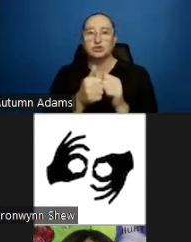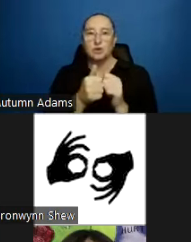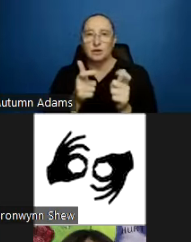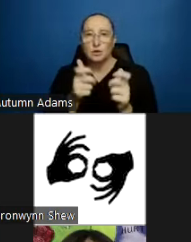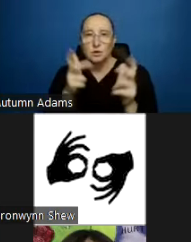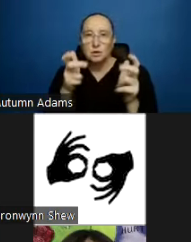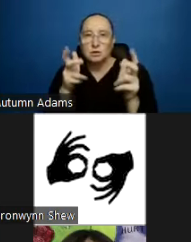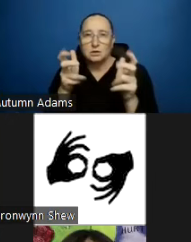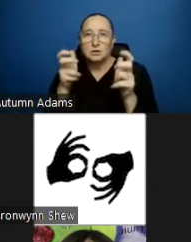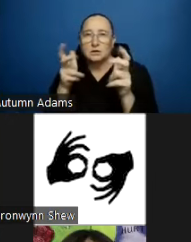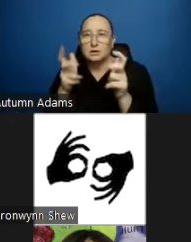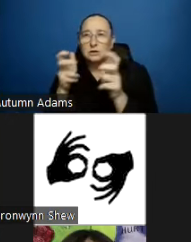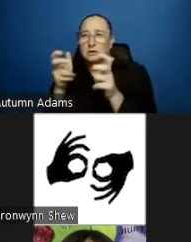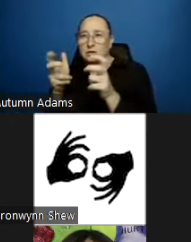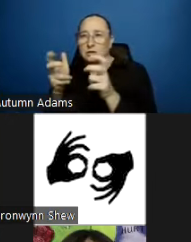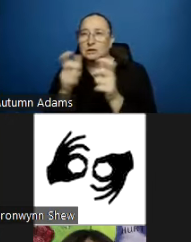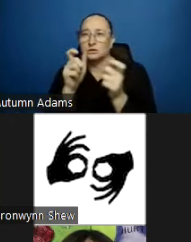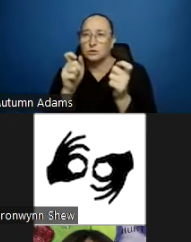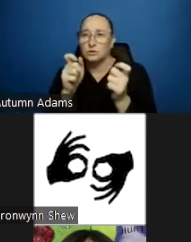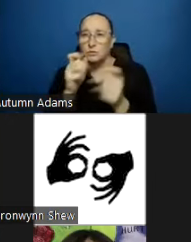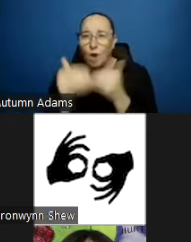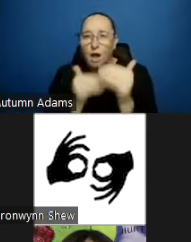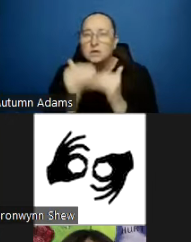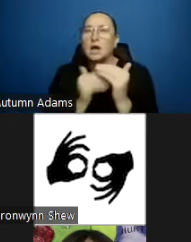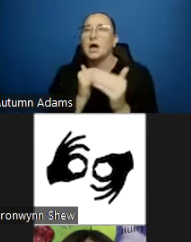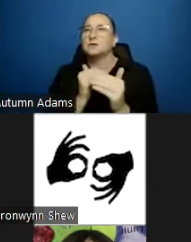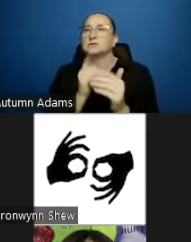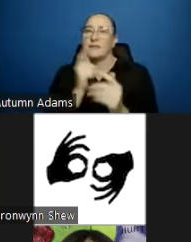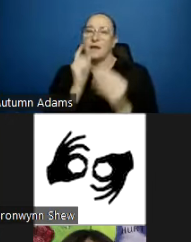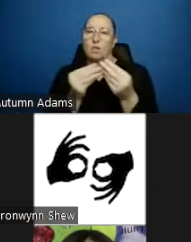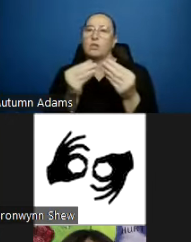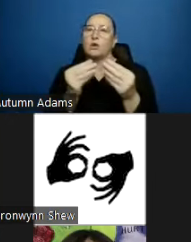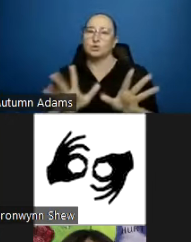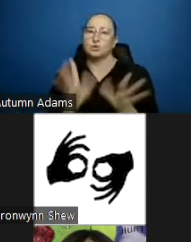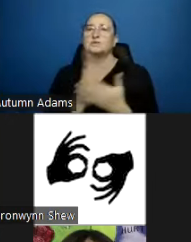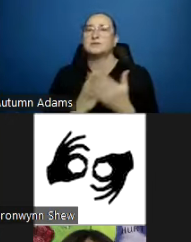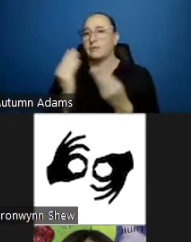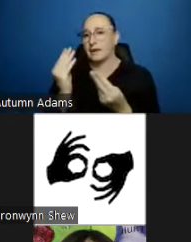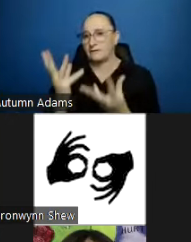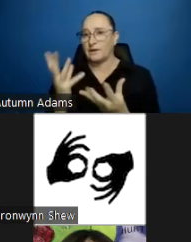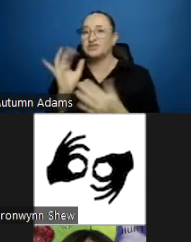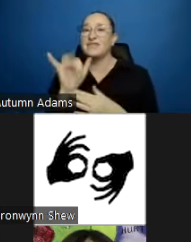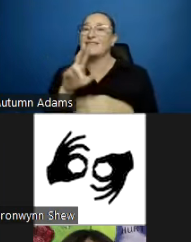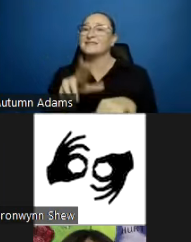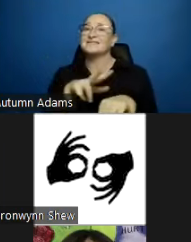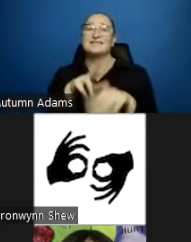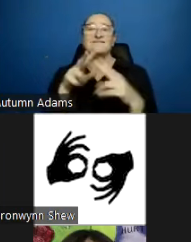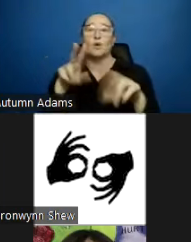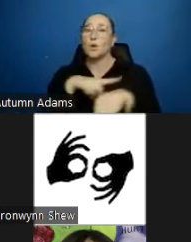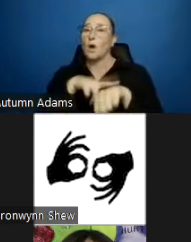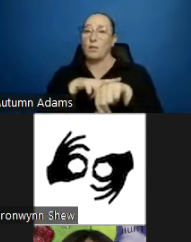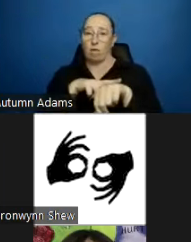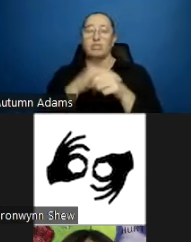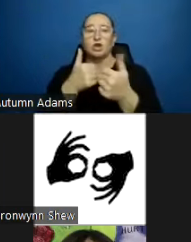of this information into their brain to process it, and they're going to lose some of that information. That's very normal. And they're